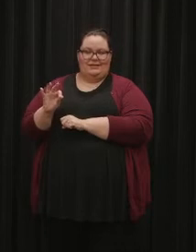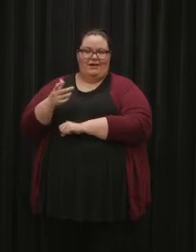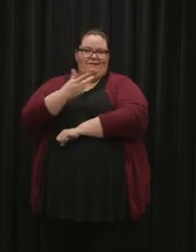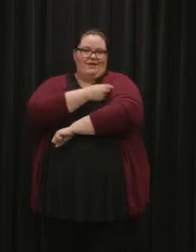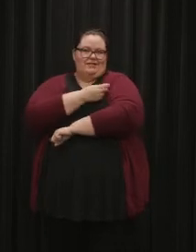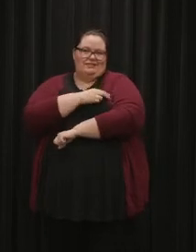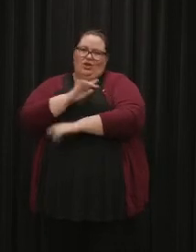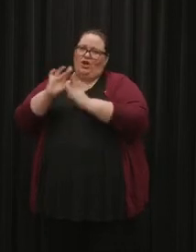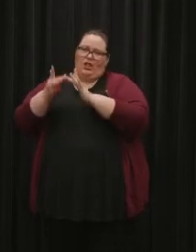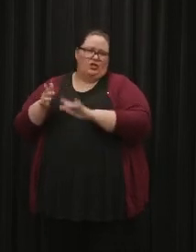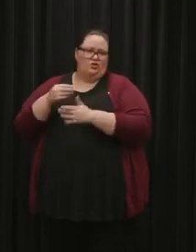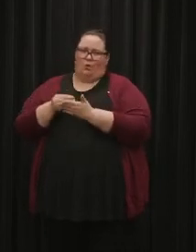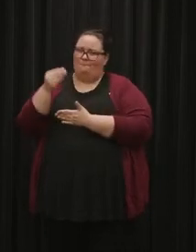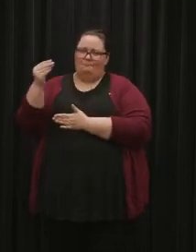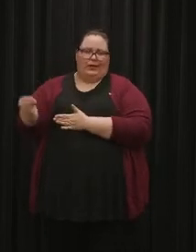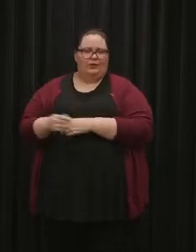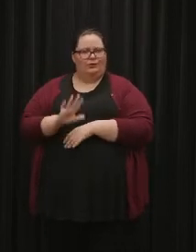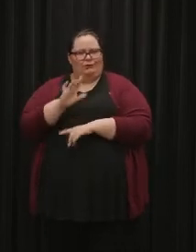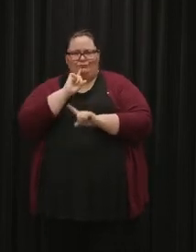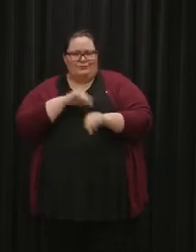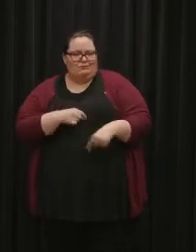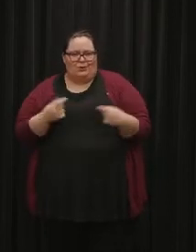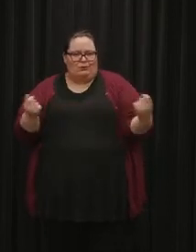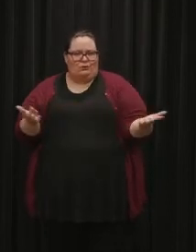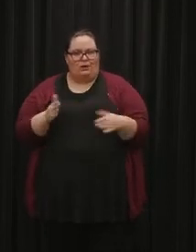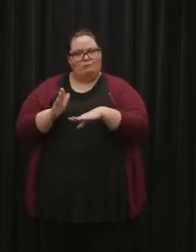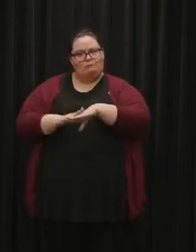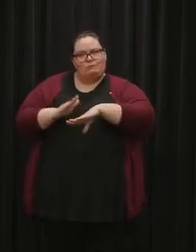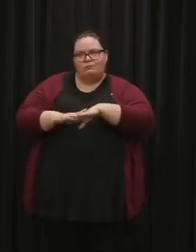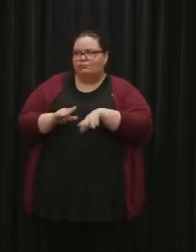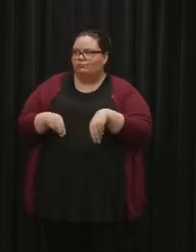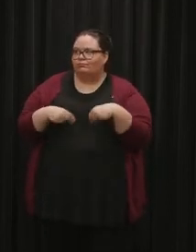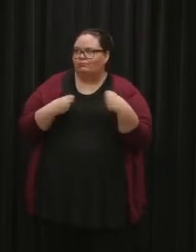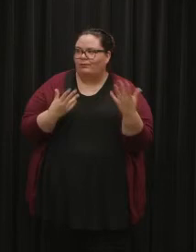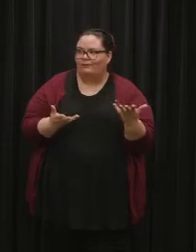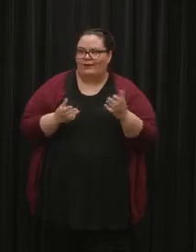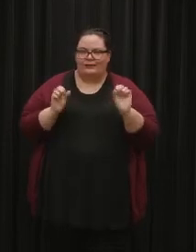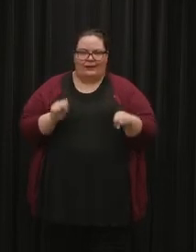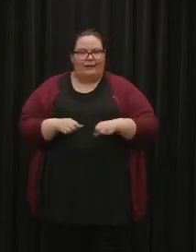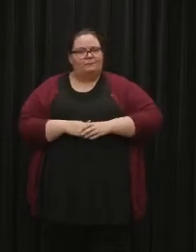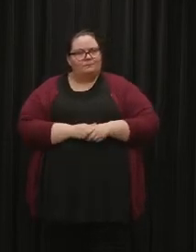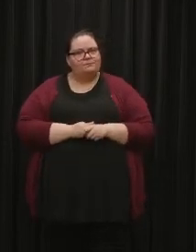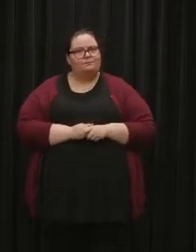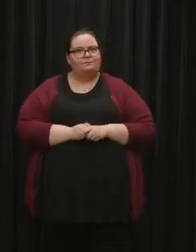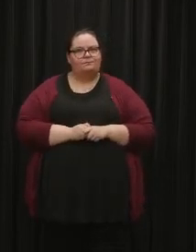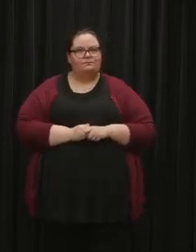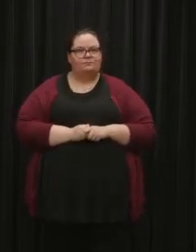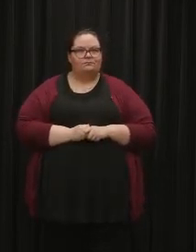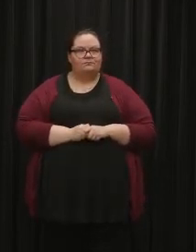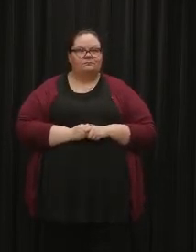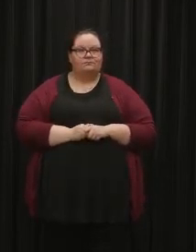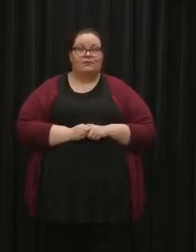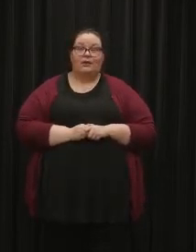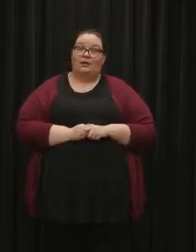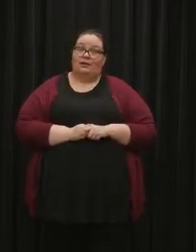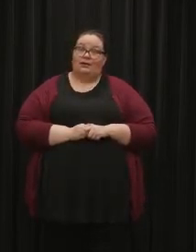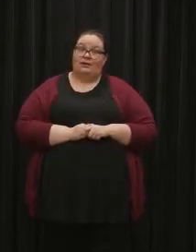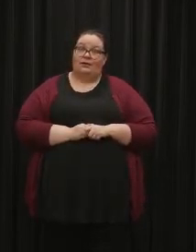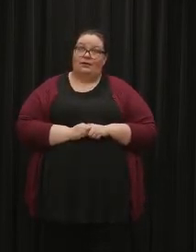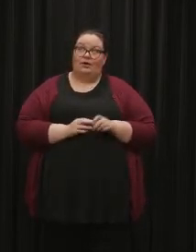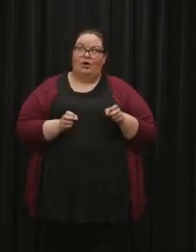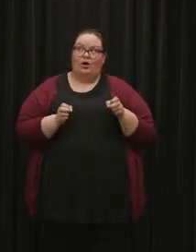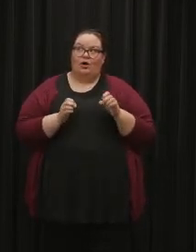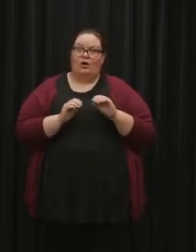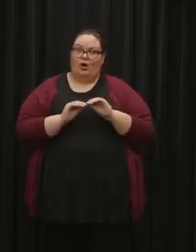internet. What's your reaction to that, and what advice can you offer New Brunswickers about that? Well, obviously,